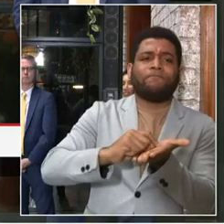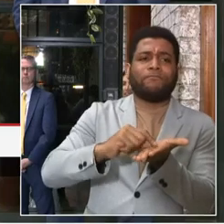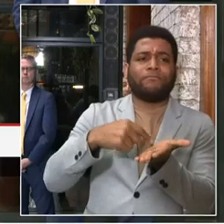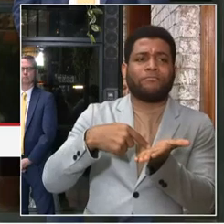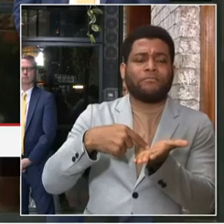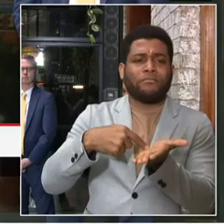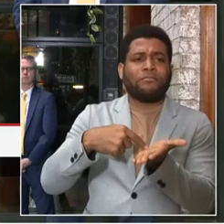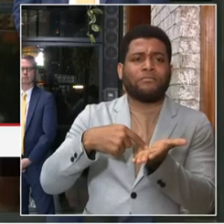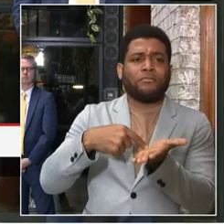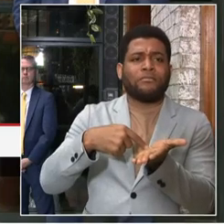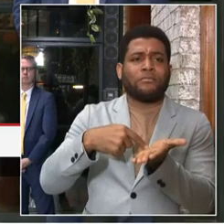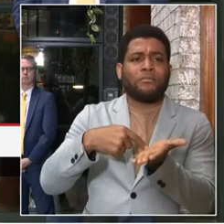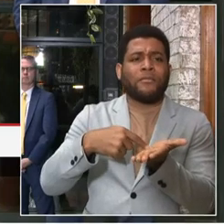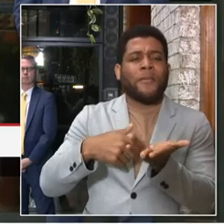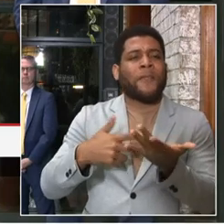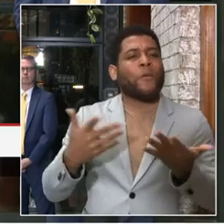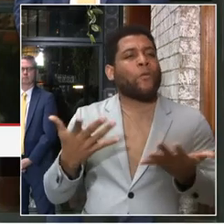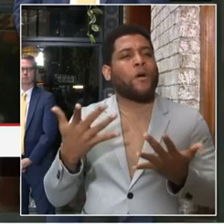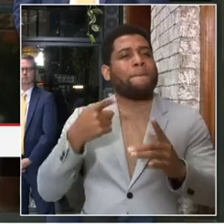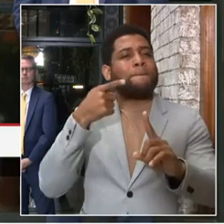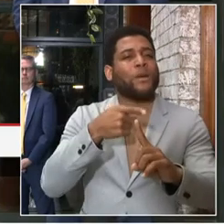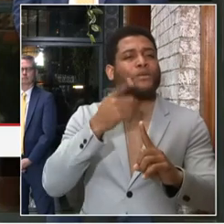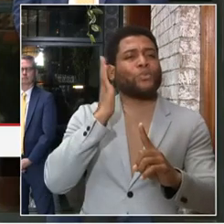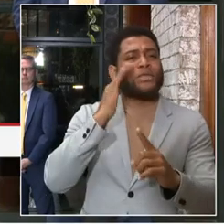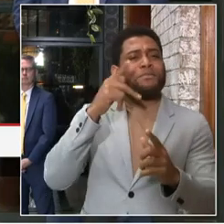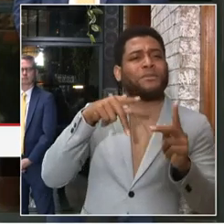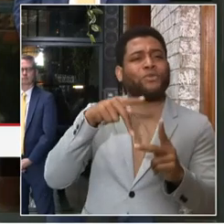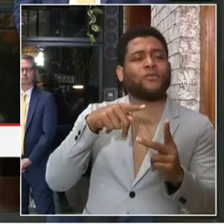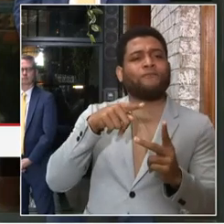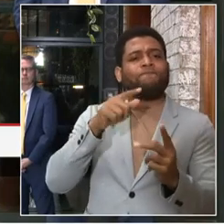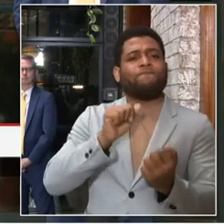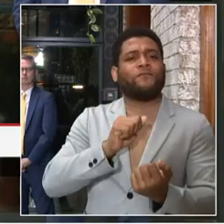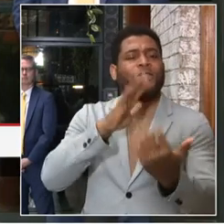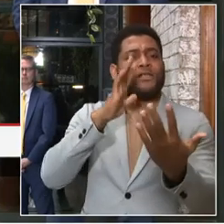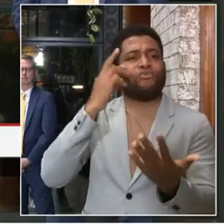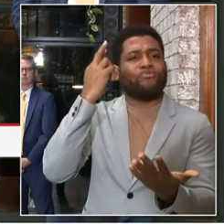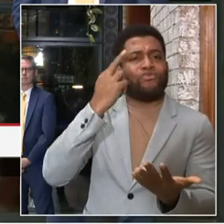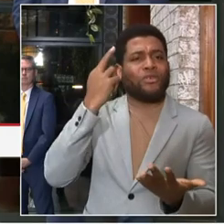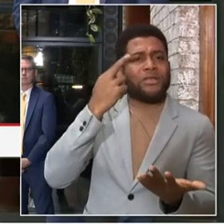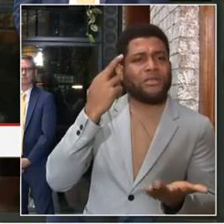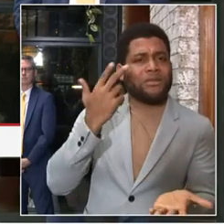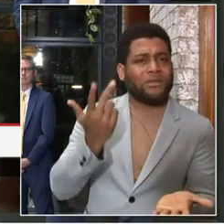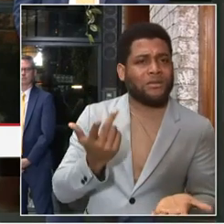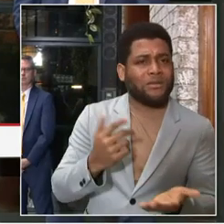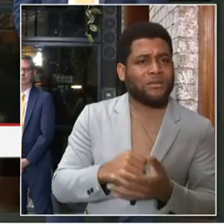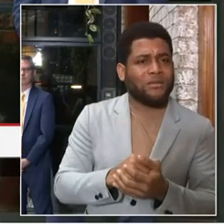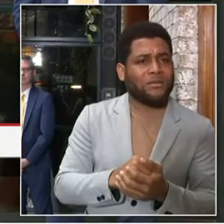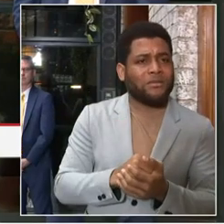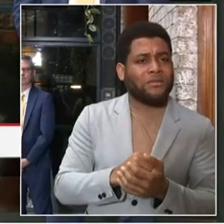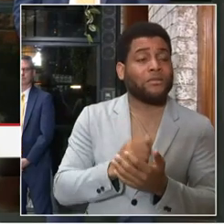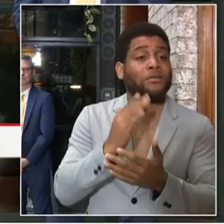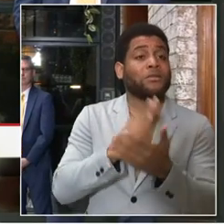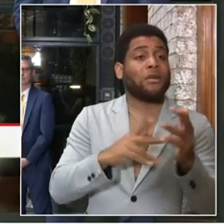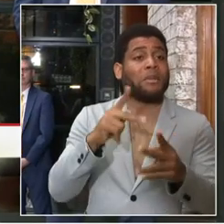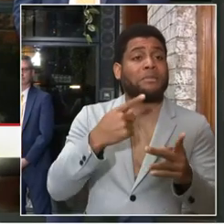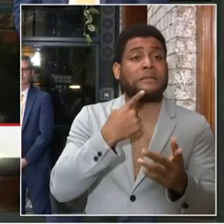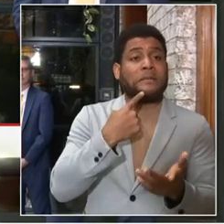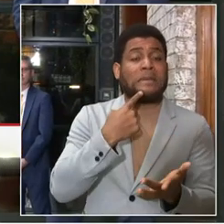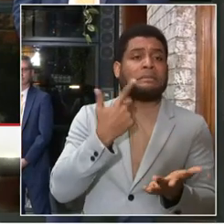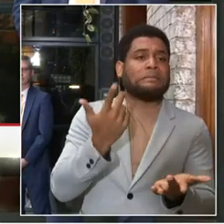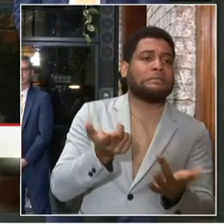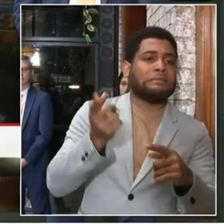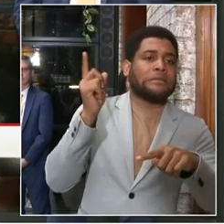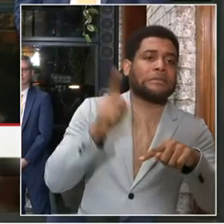do people, sort of face reality in terms of just what some people might describe the inability to strike that